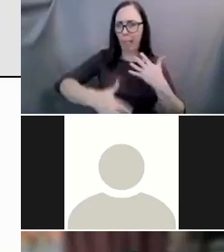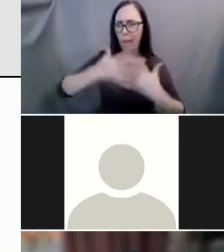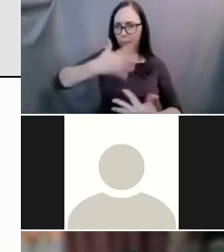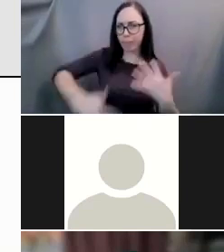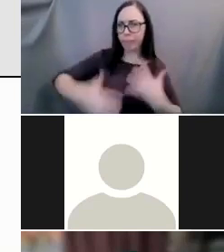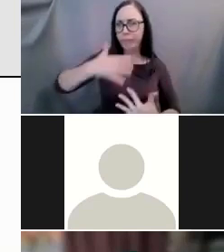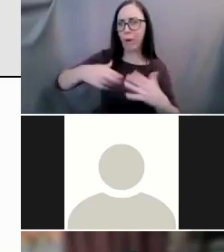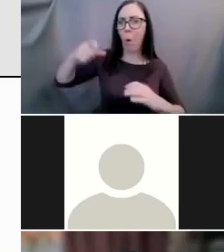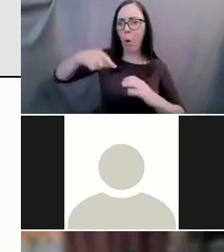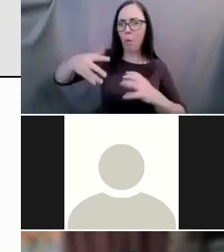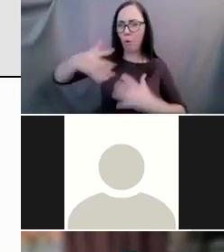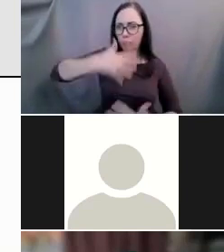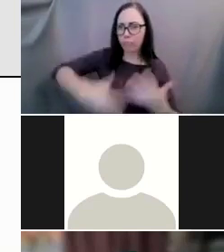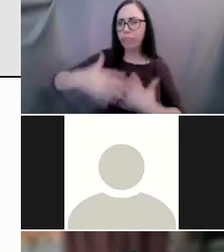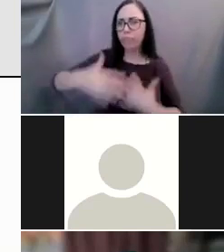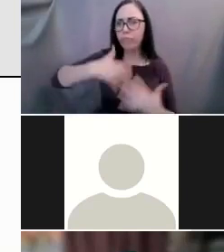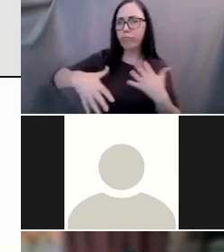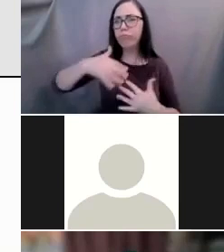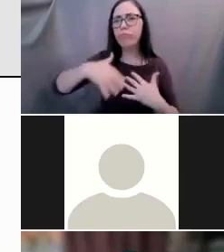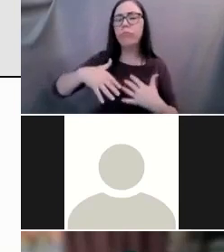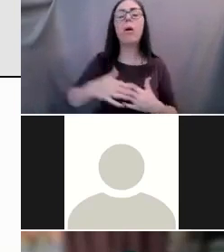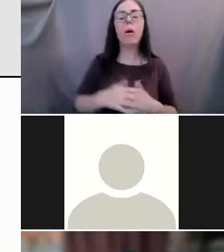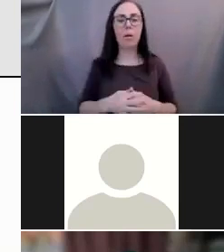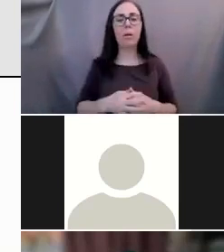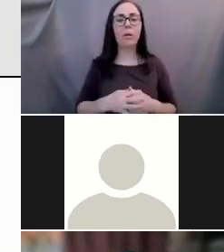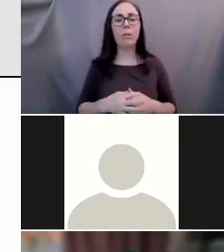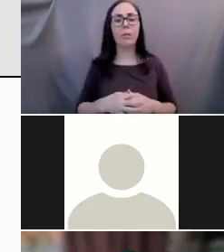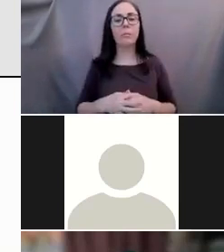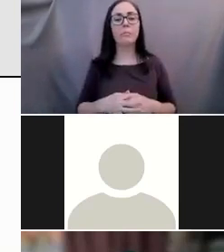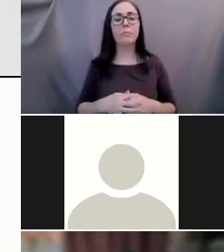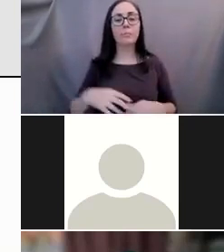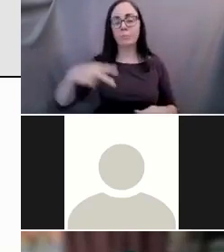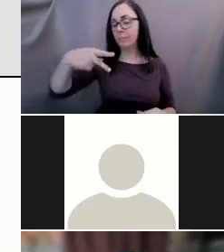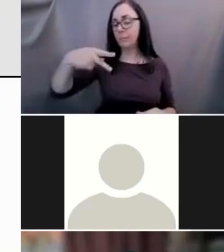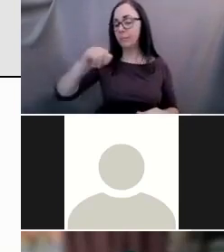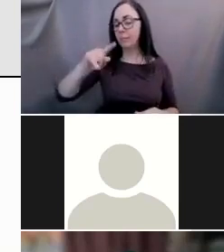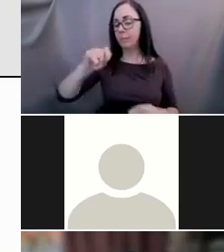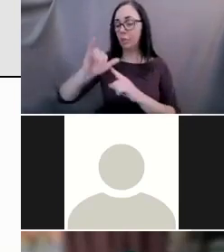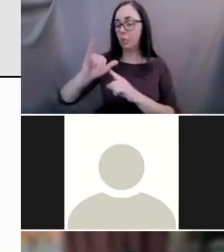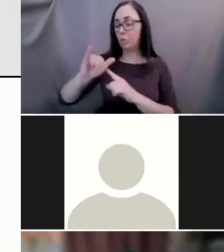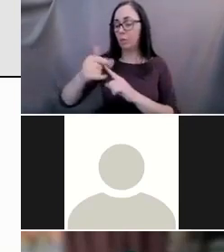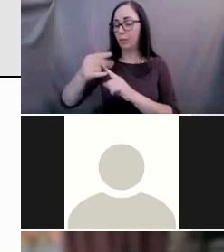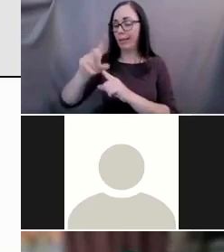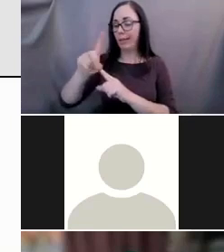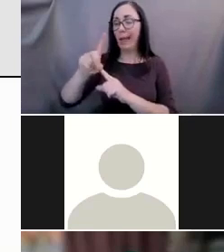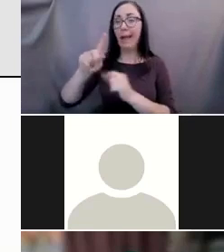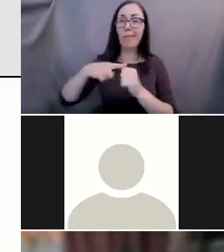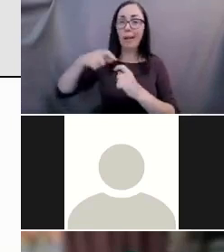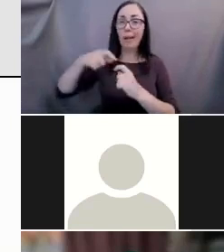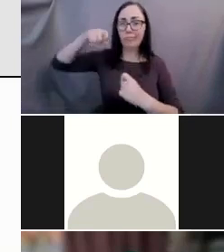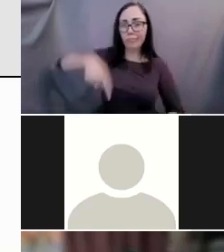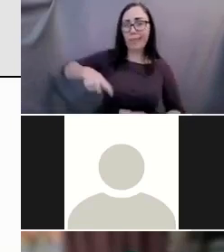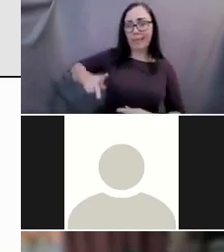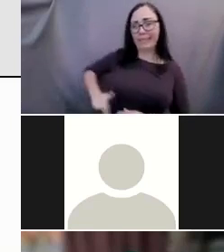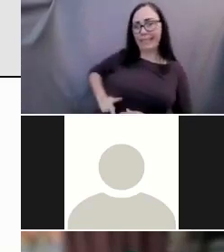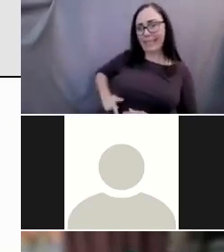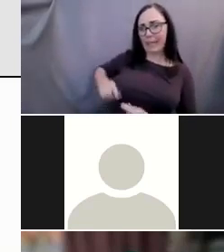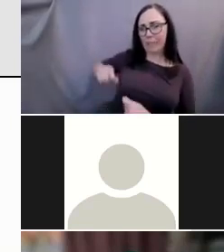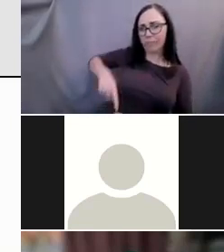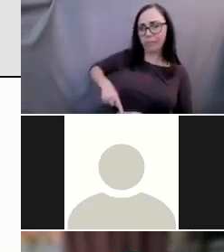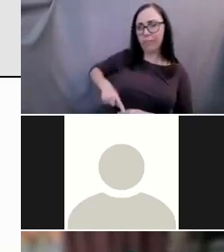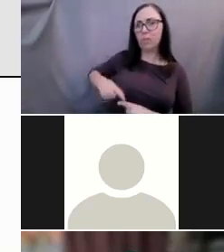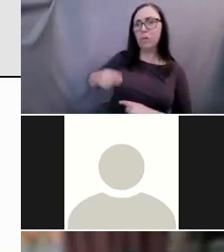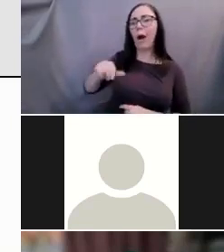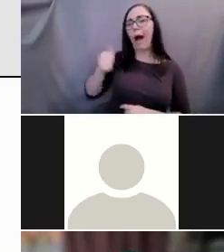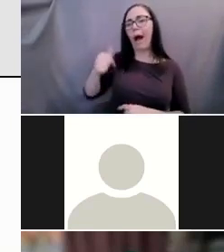HPA axis, hormones released from the pituitary gland travel down to the kidneys and influence the secretion of hormones